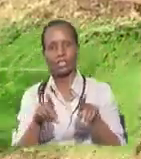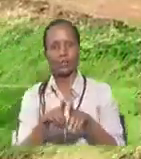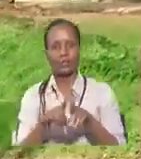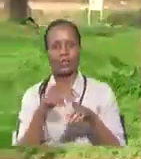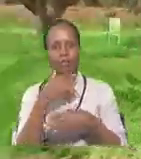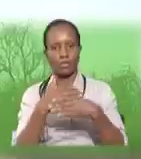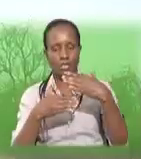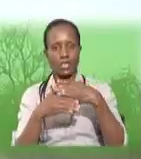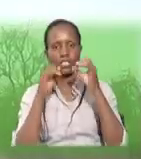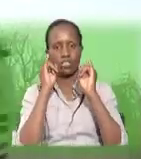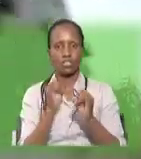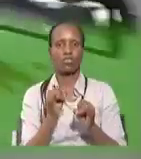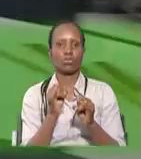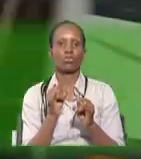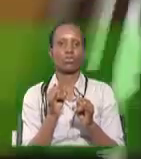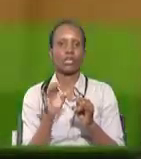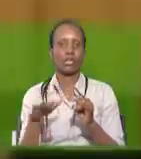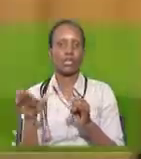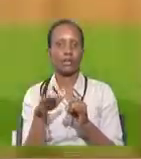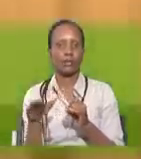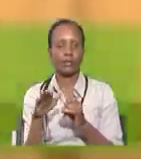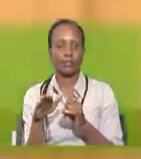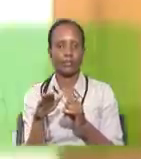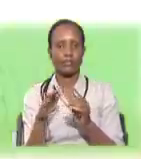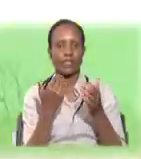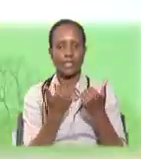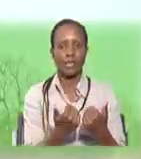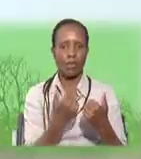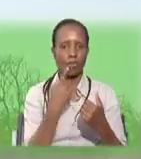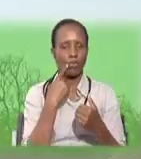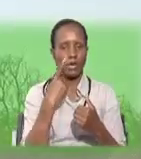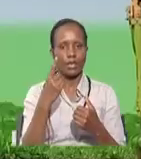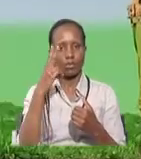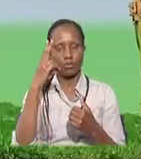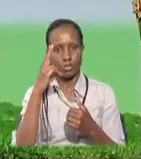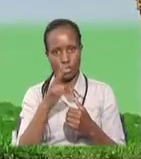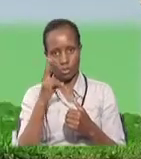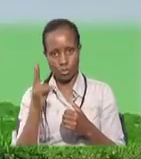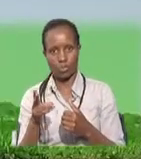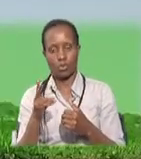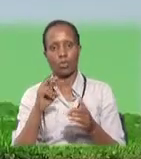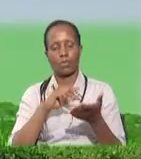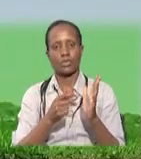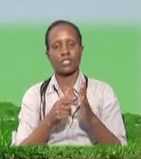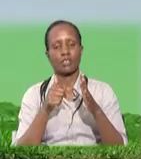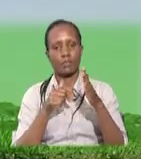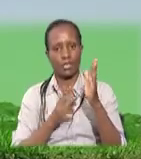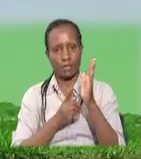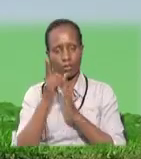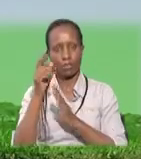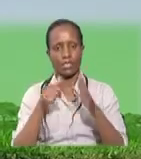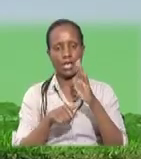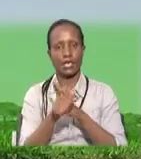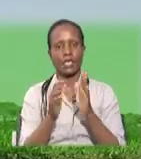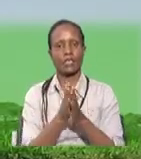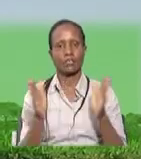as well as construction of new ones. So far, 122 projects have been developed under